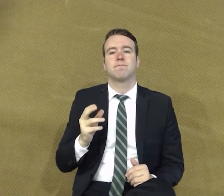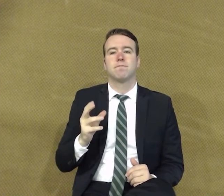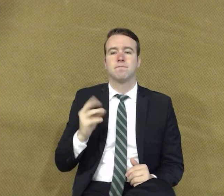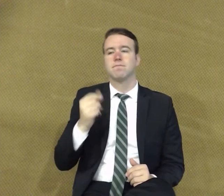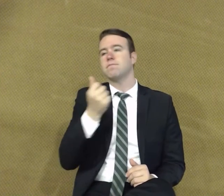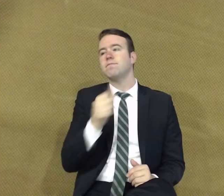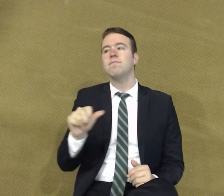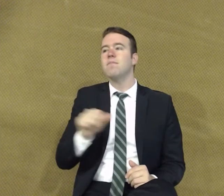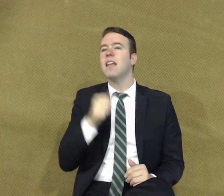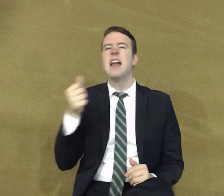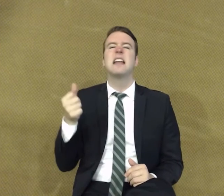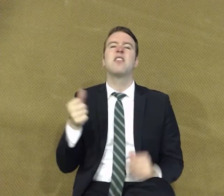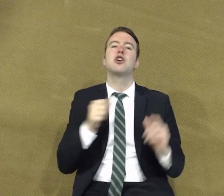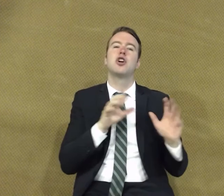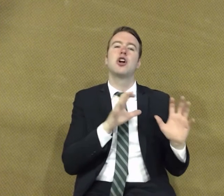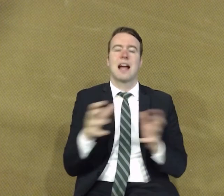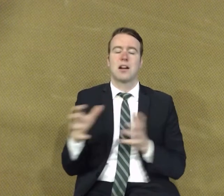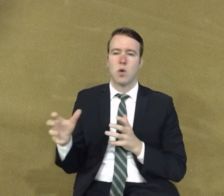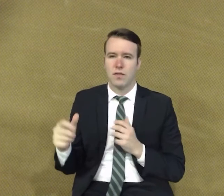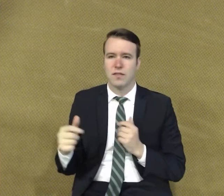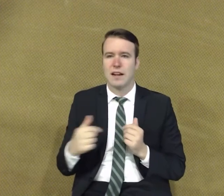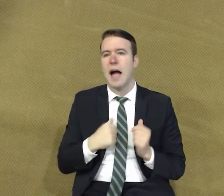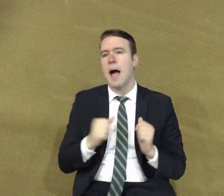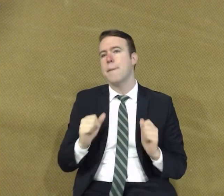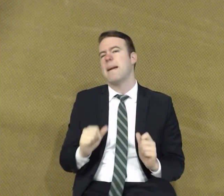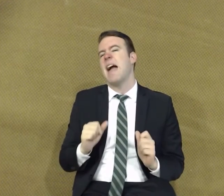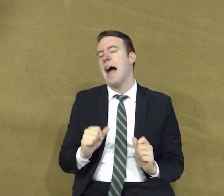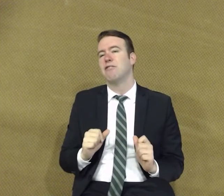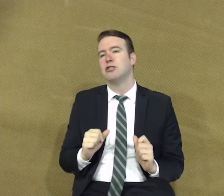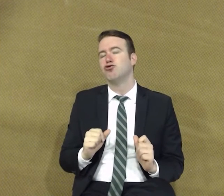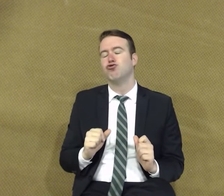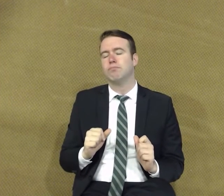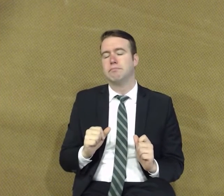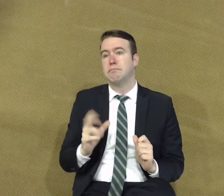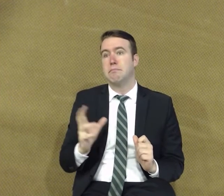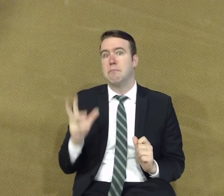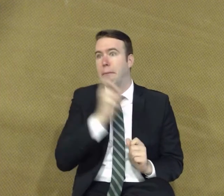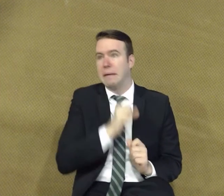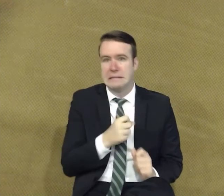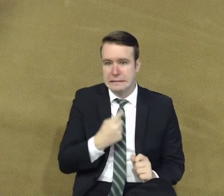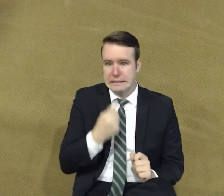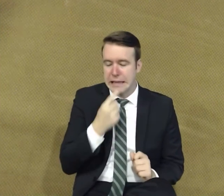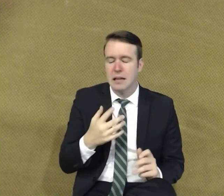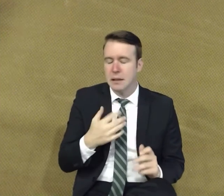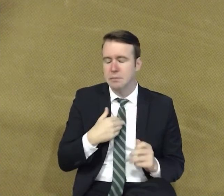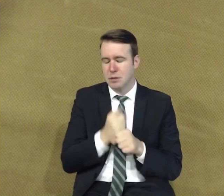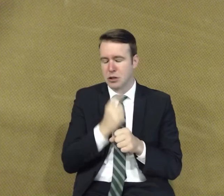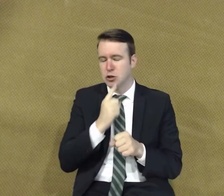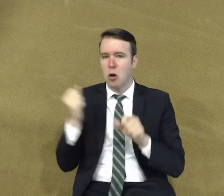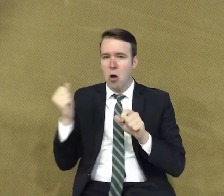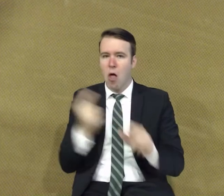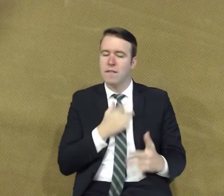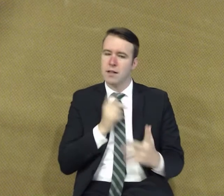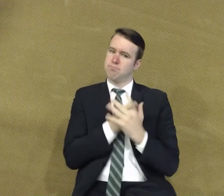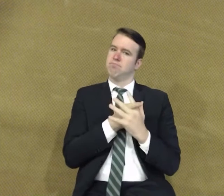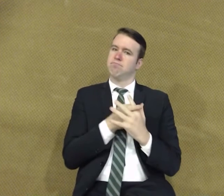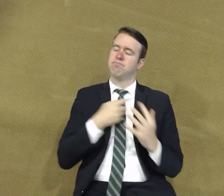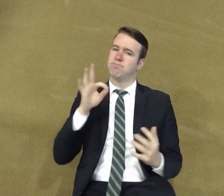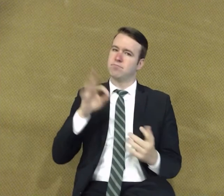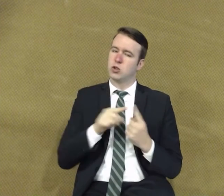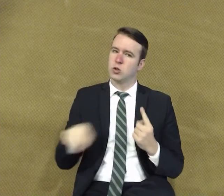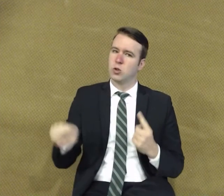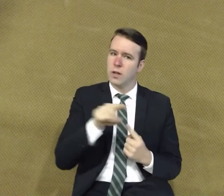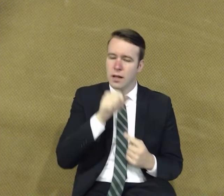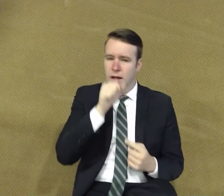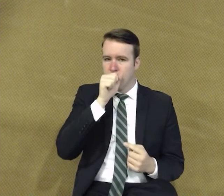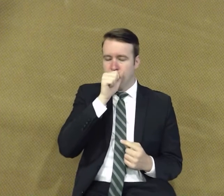and any other category that I may have just missed saying. Praise God. So all of